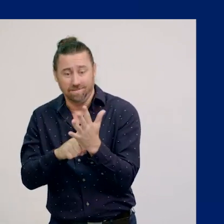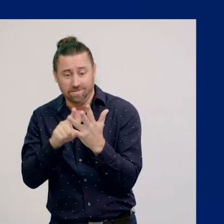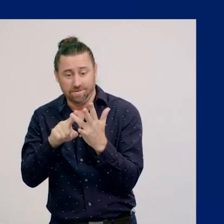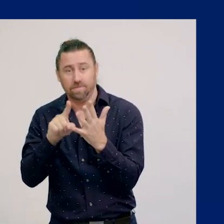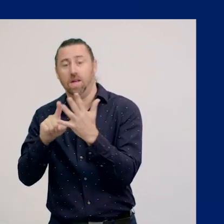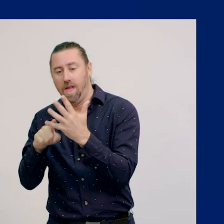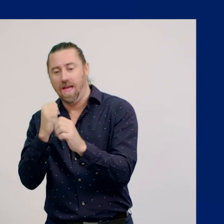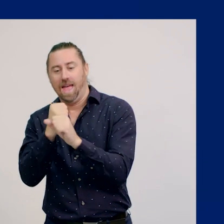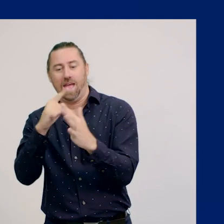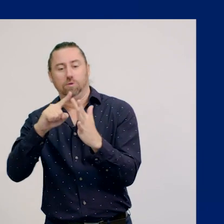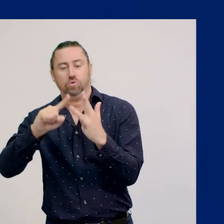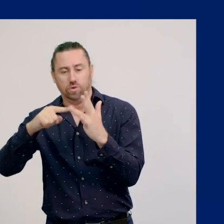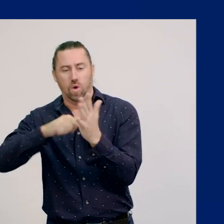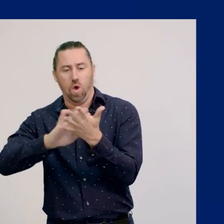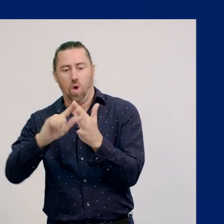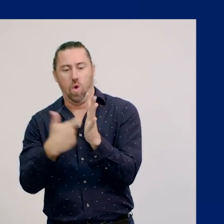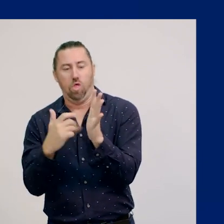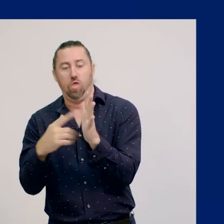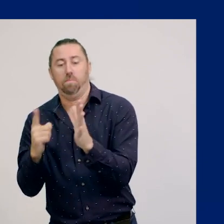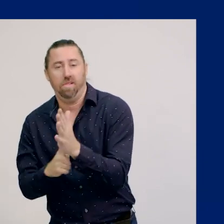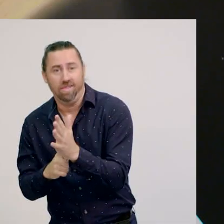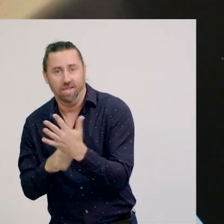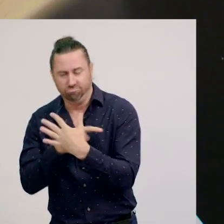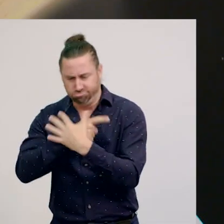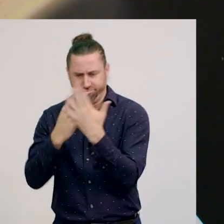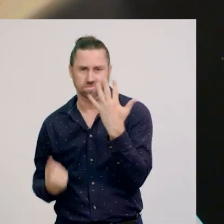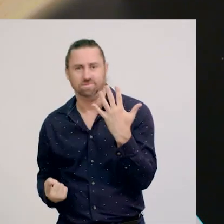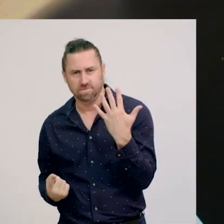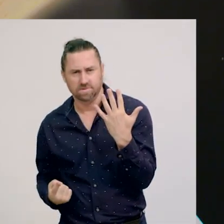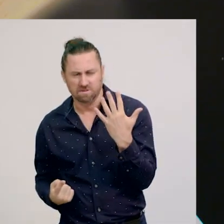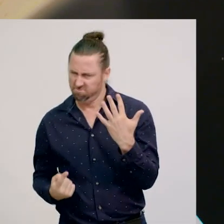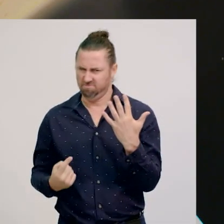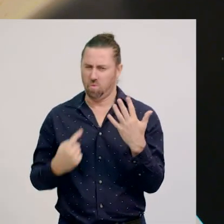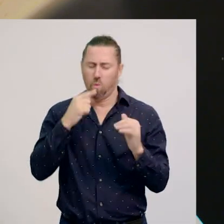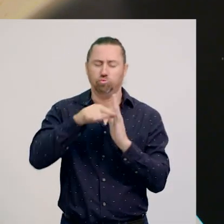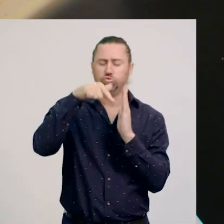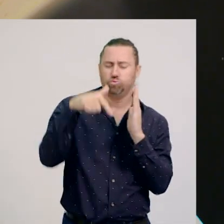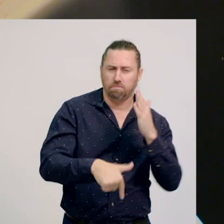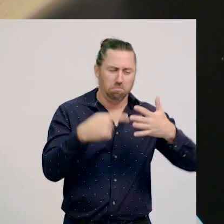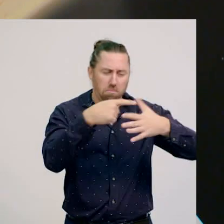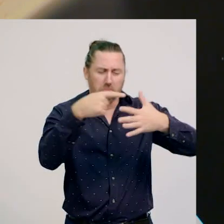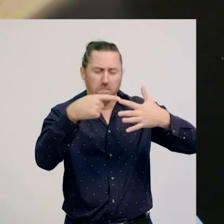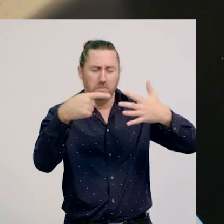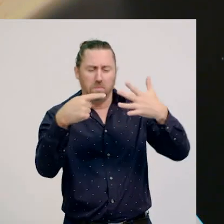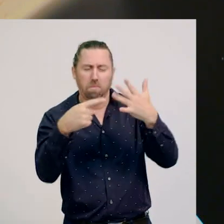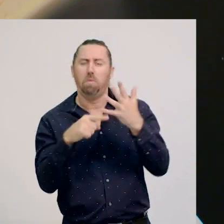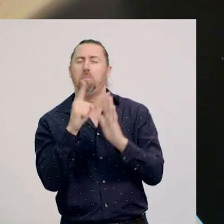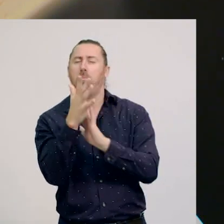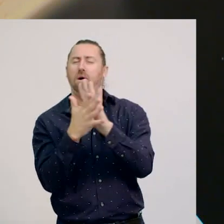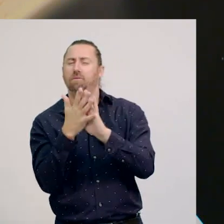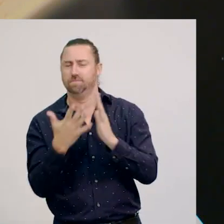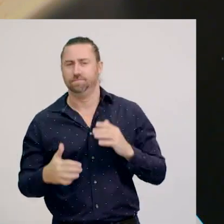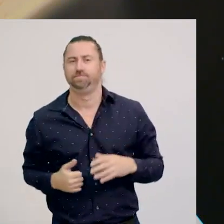and geothermal power. Let's spend some time exploring these 5 renewable energy